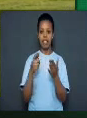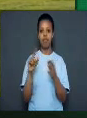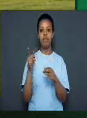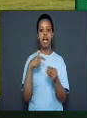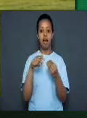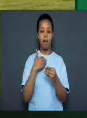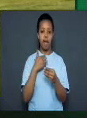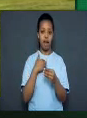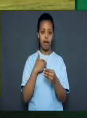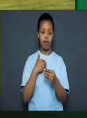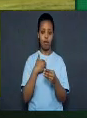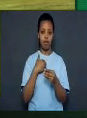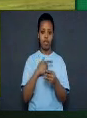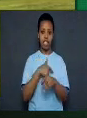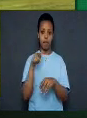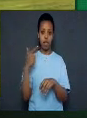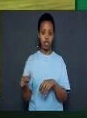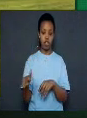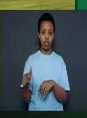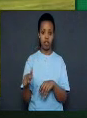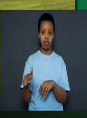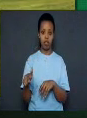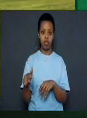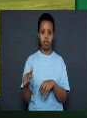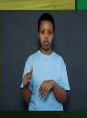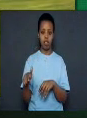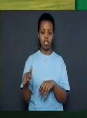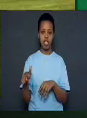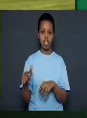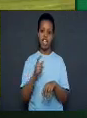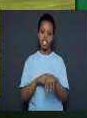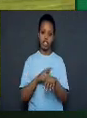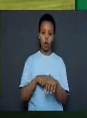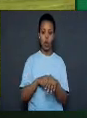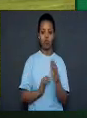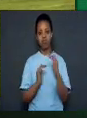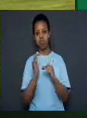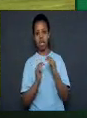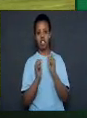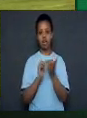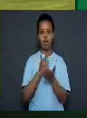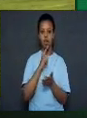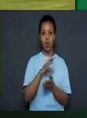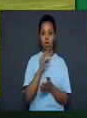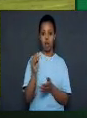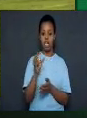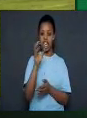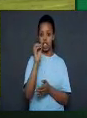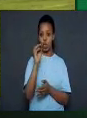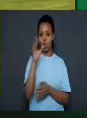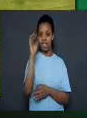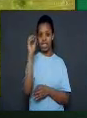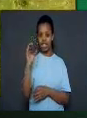grasslands vary according to the season. It can be well below 0